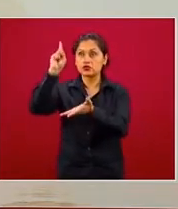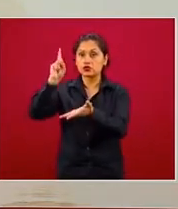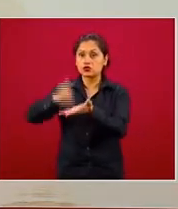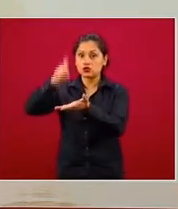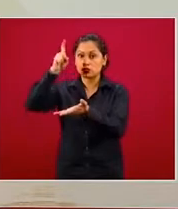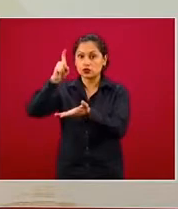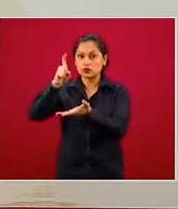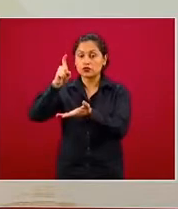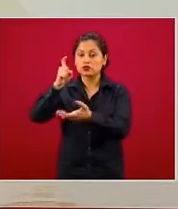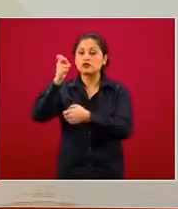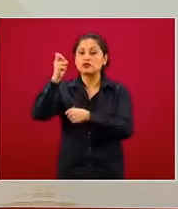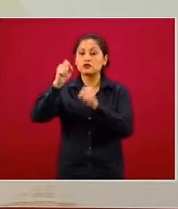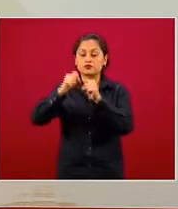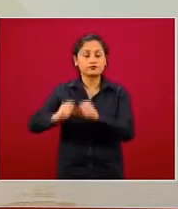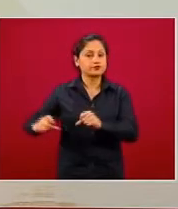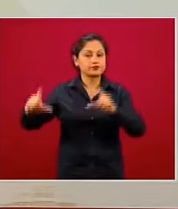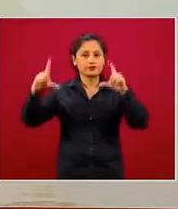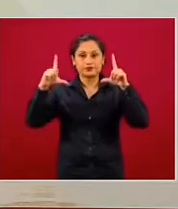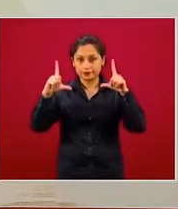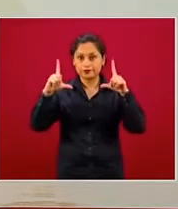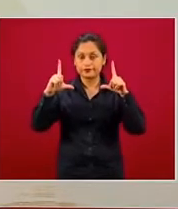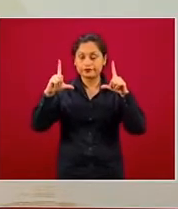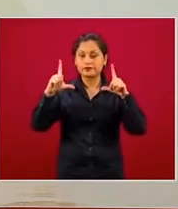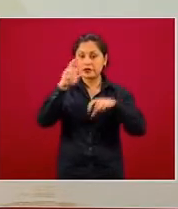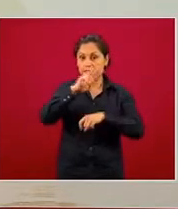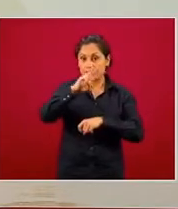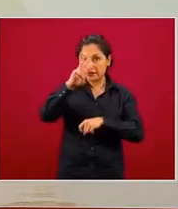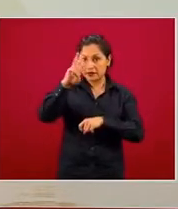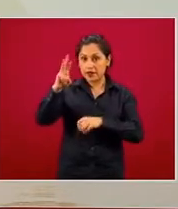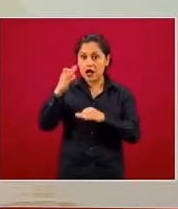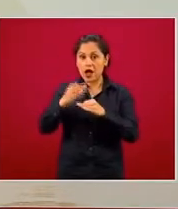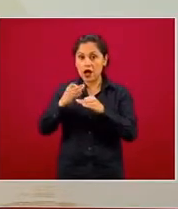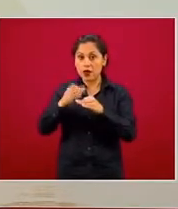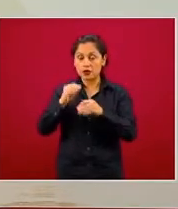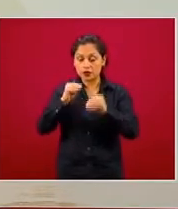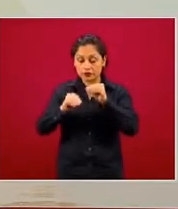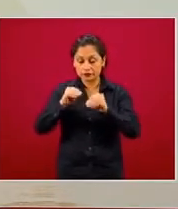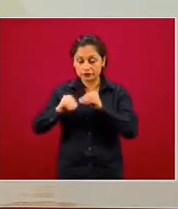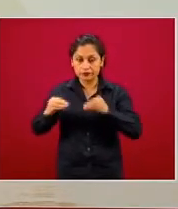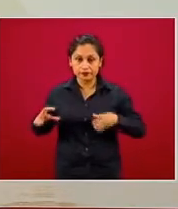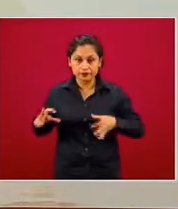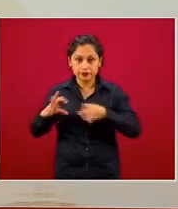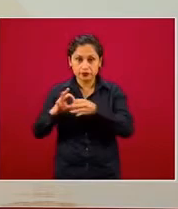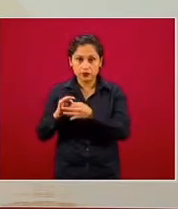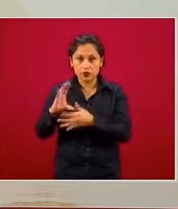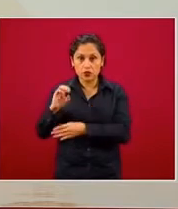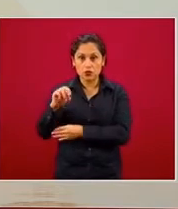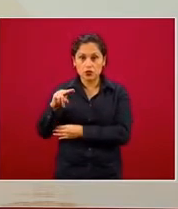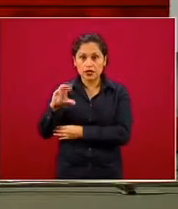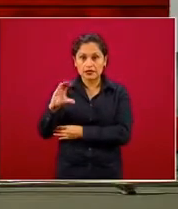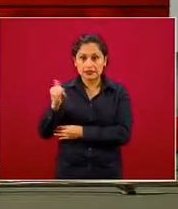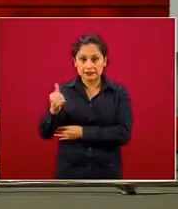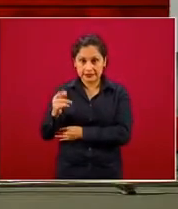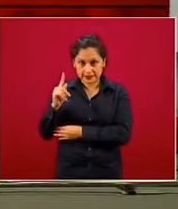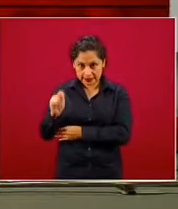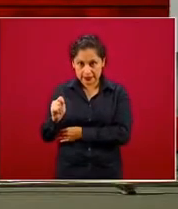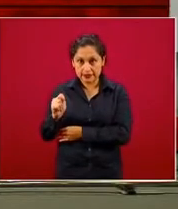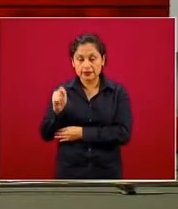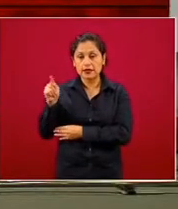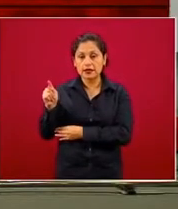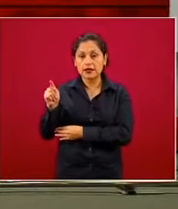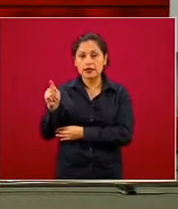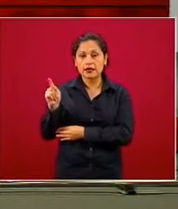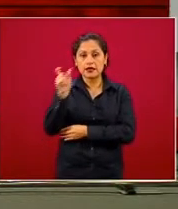datos on it, it e will inmediatamente redirect los va a you mandar a la on the página page que that se está we are trabajando de working manera with conjunta y coordinada CONACYT. con CONACYT. There's También a las map. opciones de la